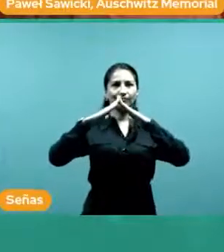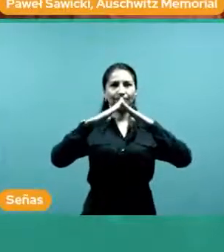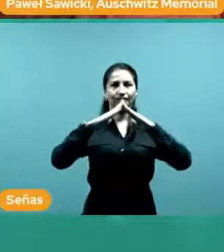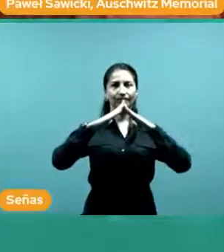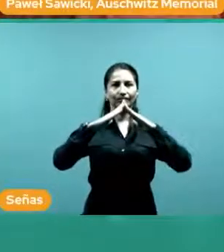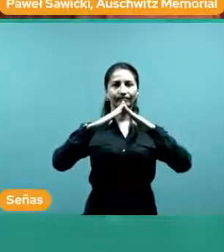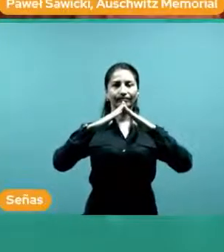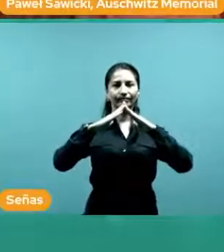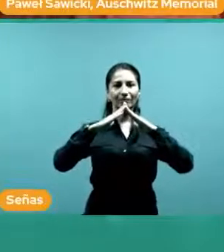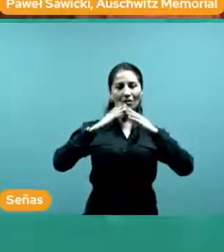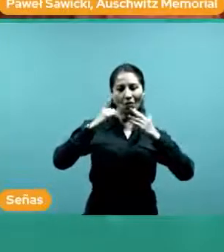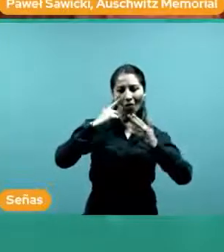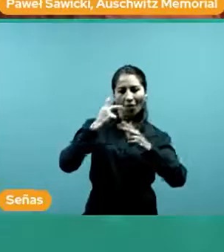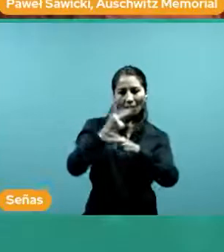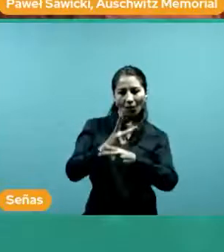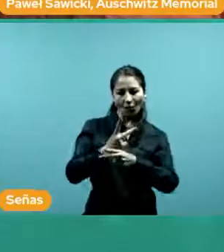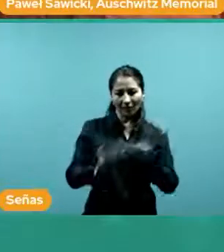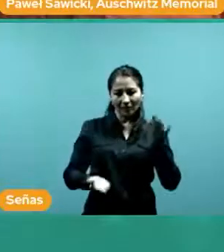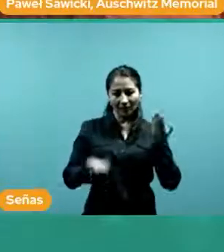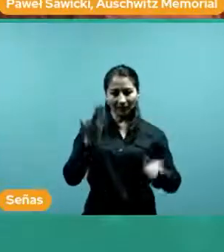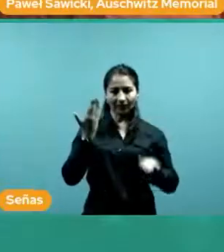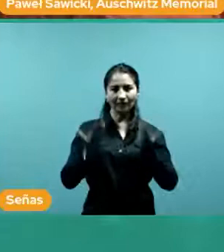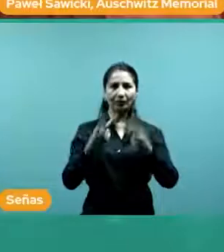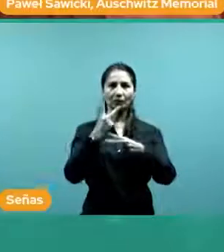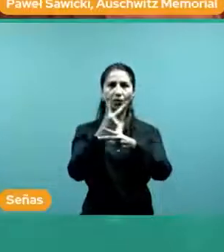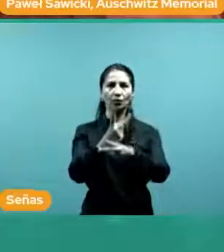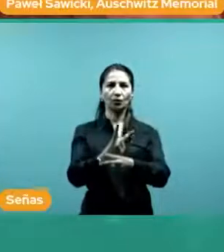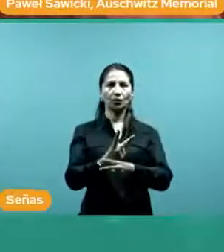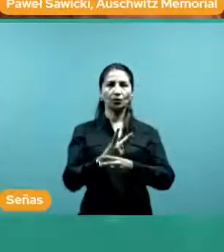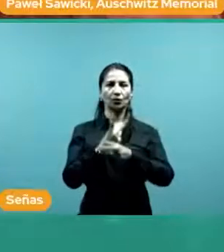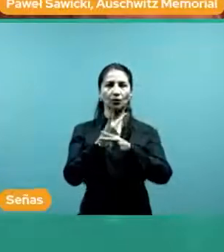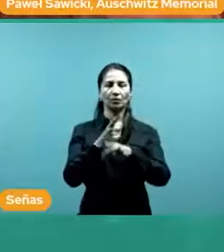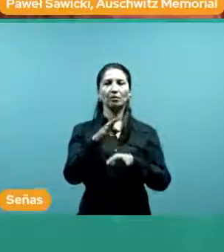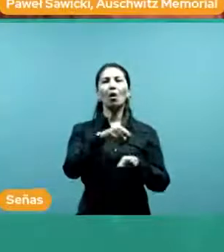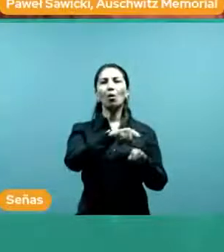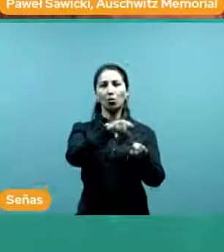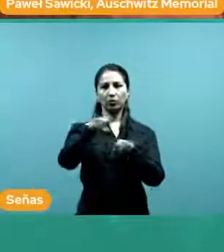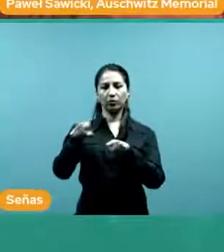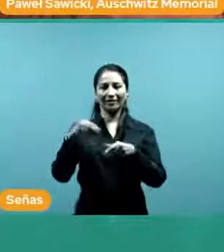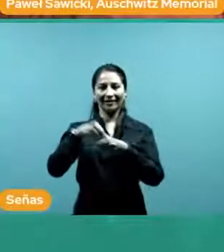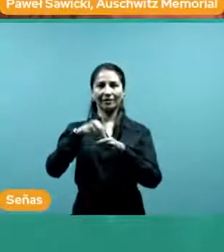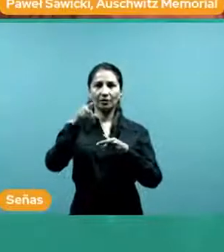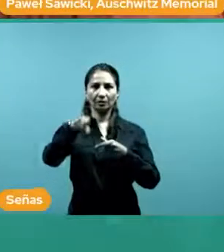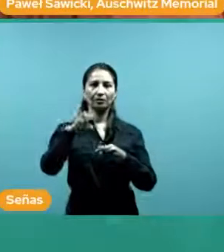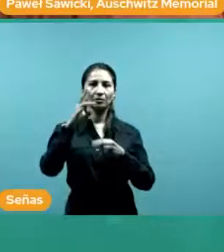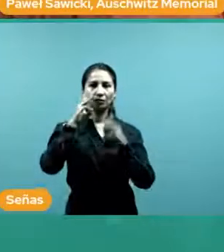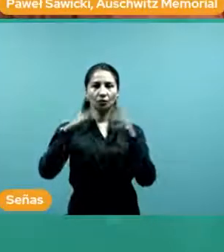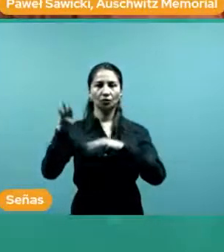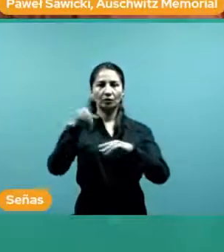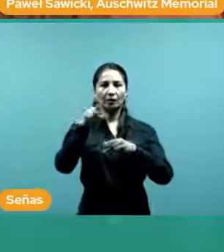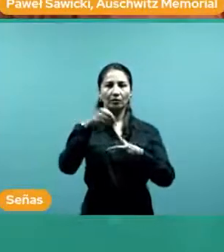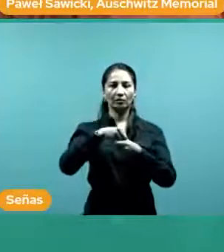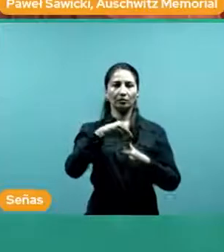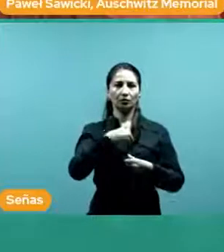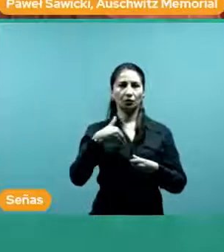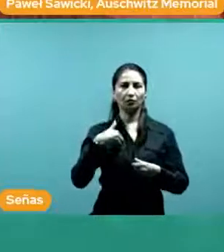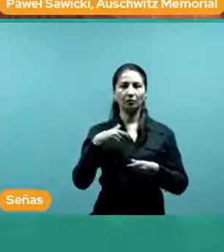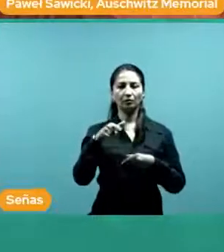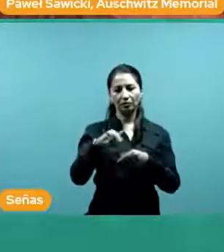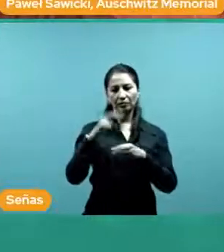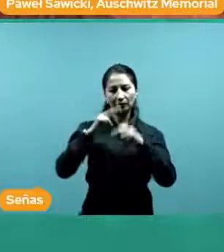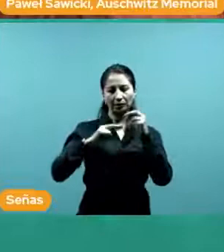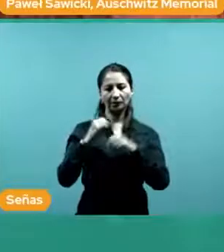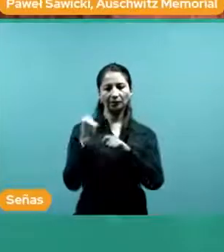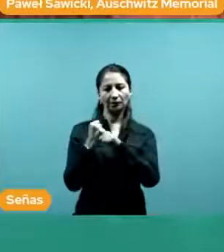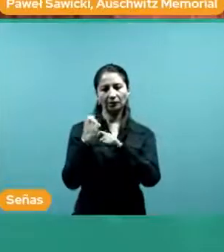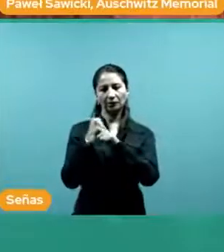project took 4 years just to deal with this de one uno de los cuarteles and de you can see Birkenau, our conservators discovering fragments